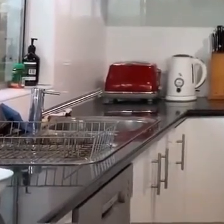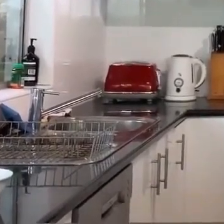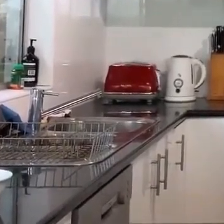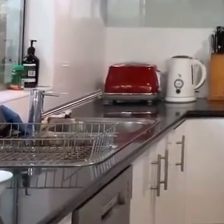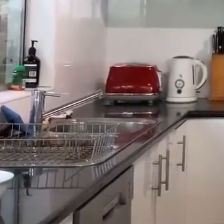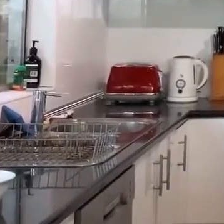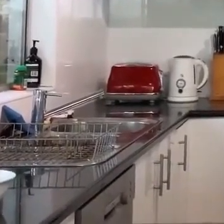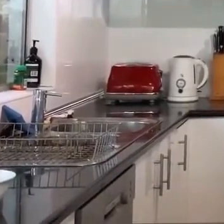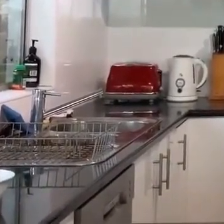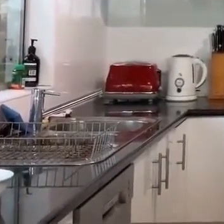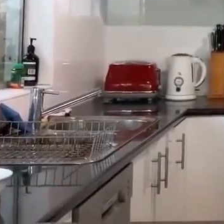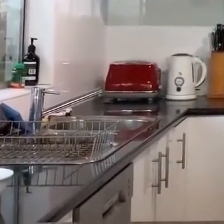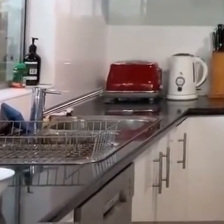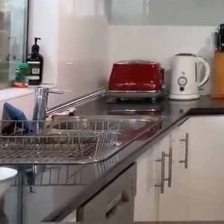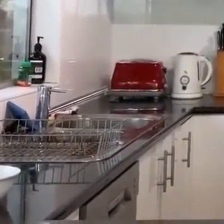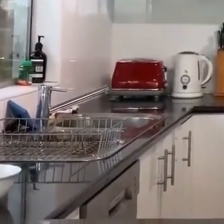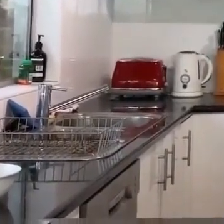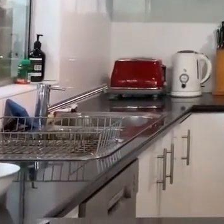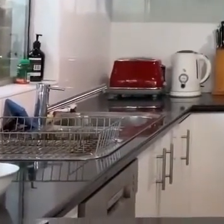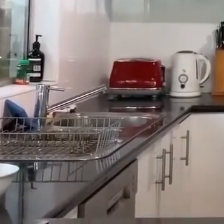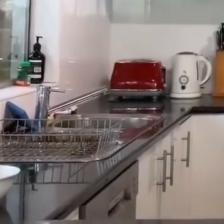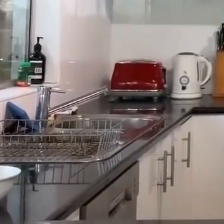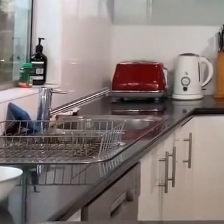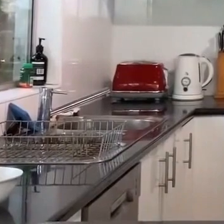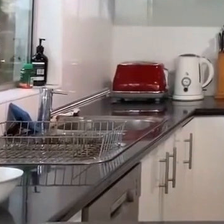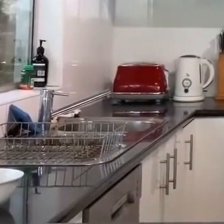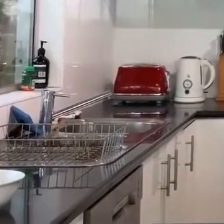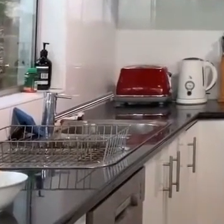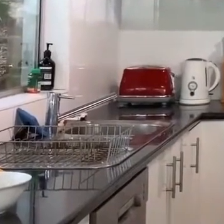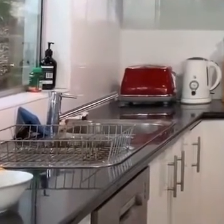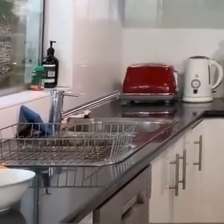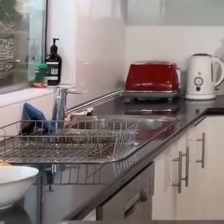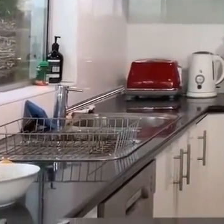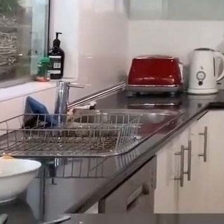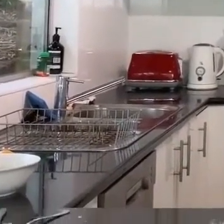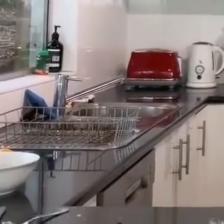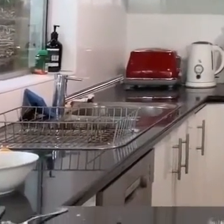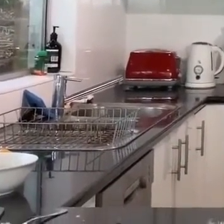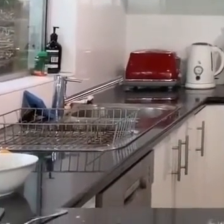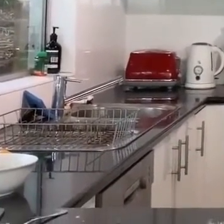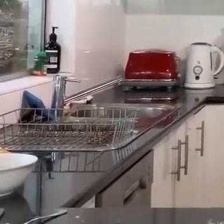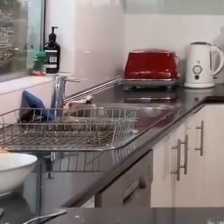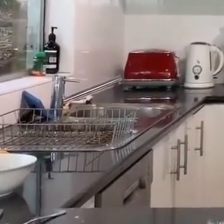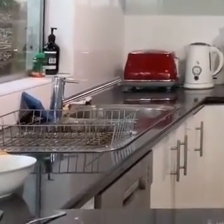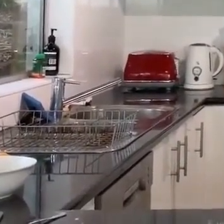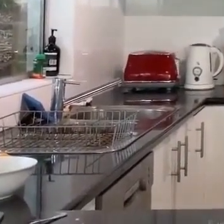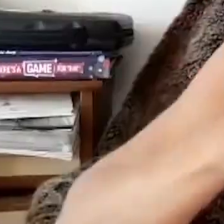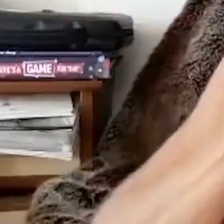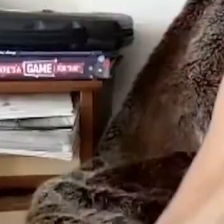Oh, he's the King? Yeah, I know that. It's in the Word of God.